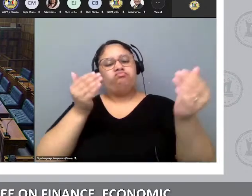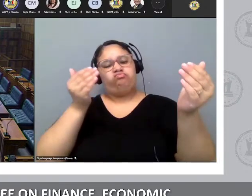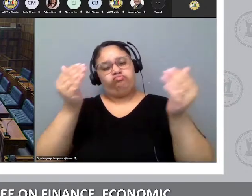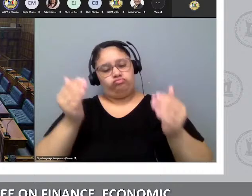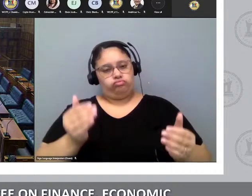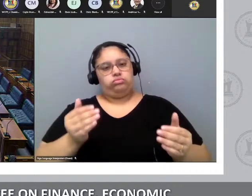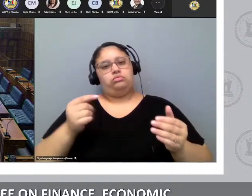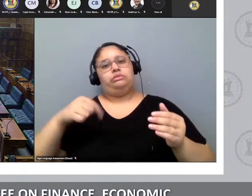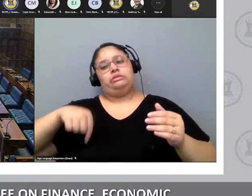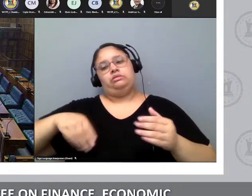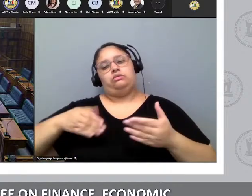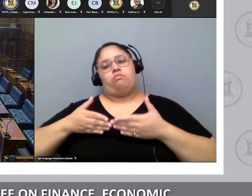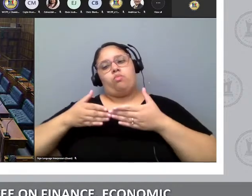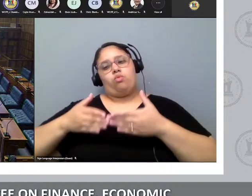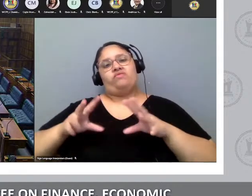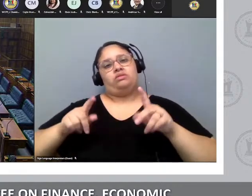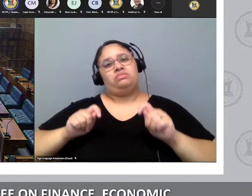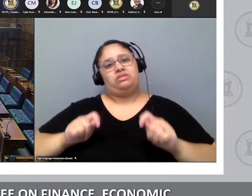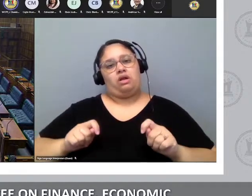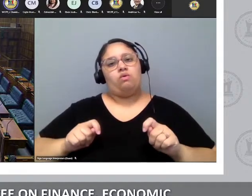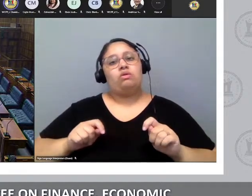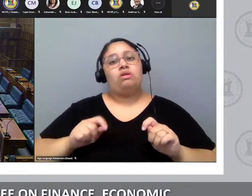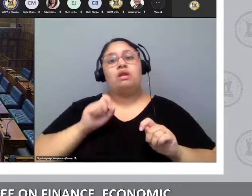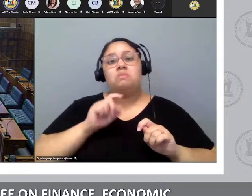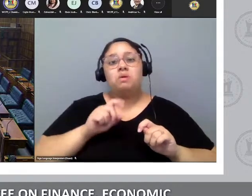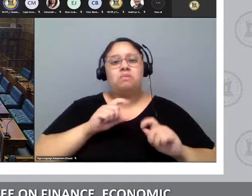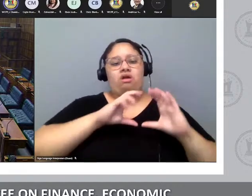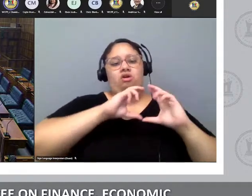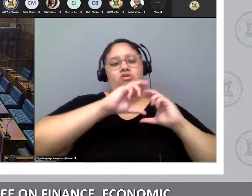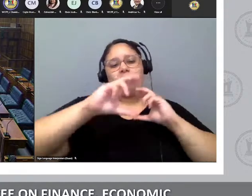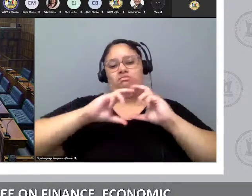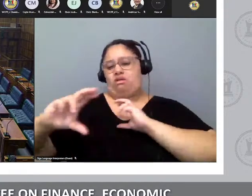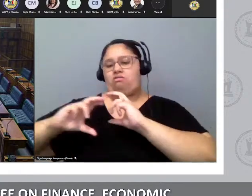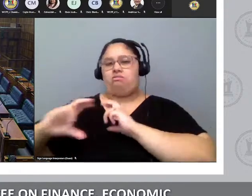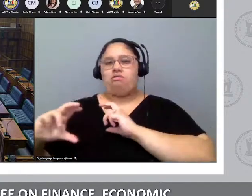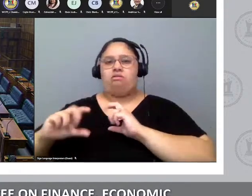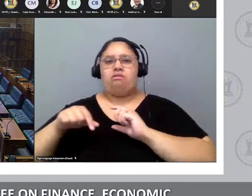Logistics specifically the container cargo